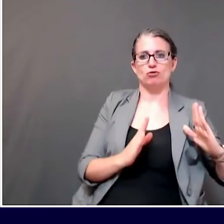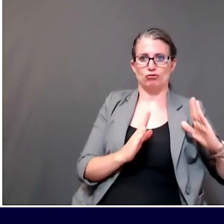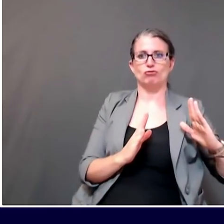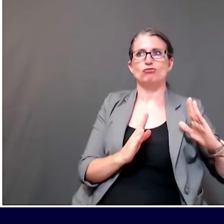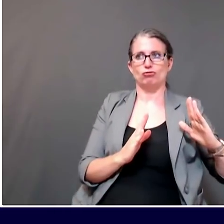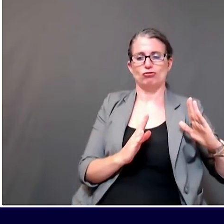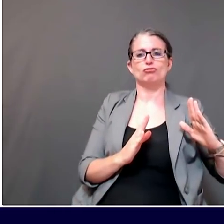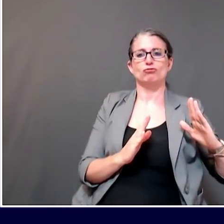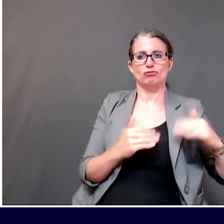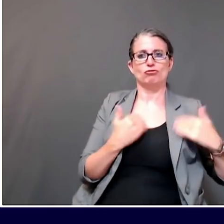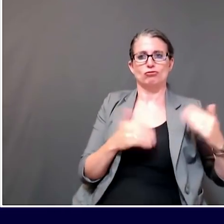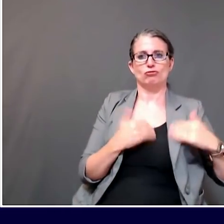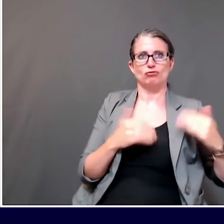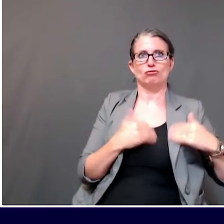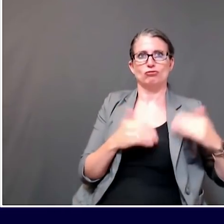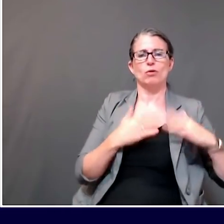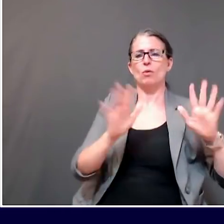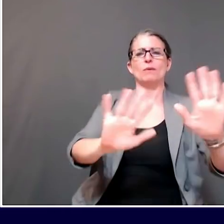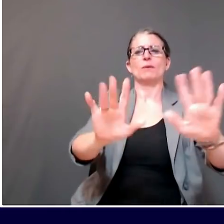Oh, sorry, Kevin.